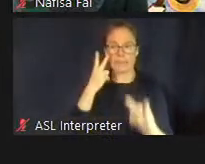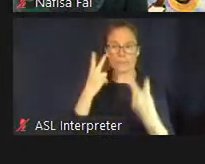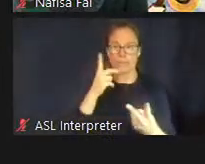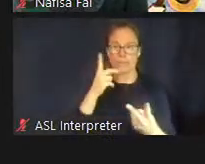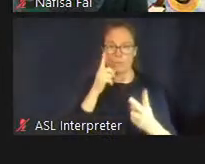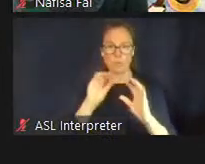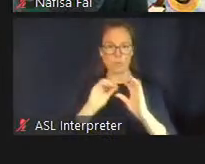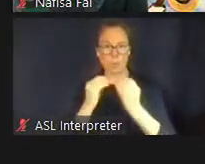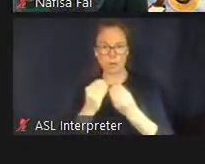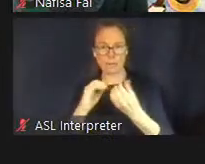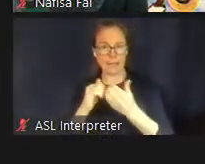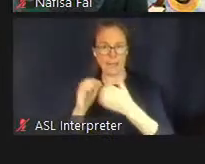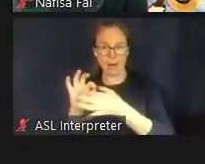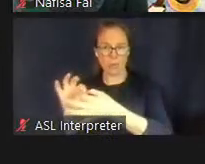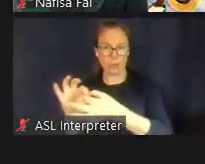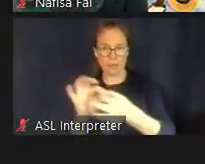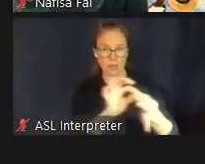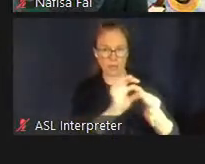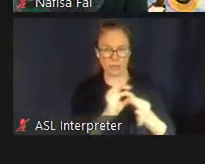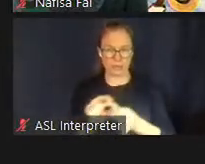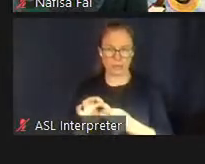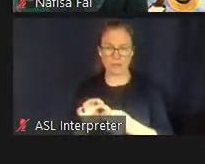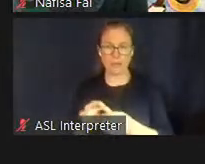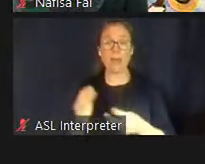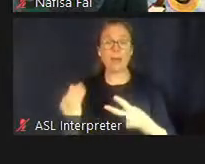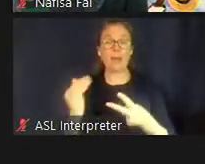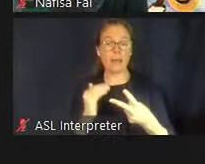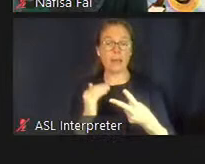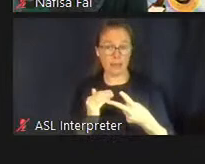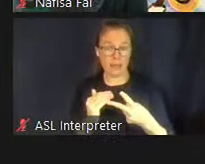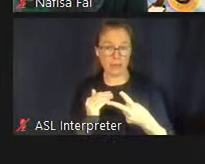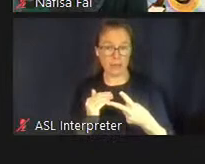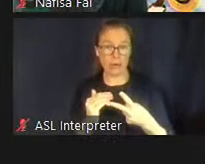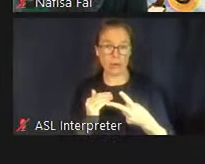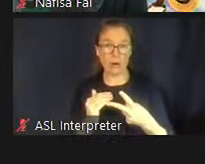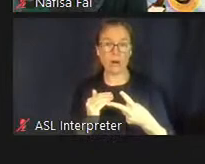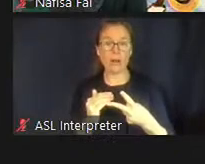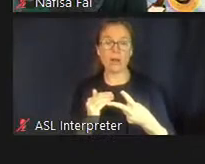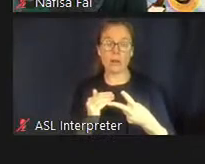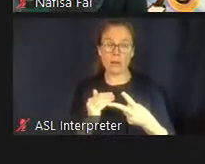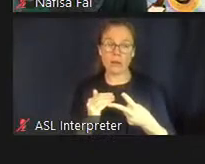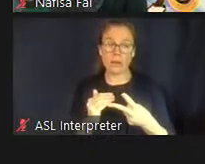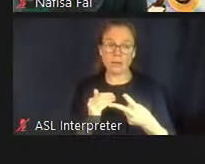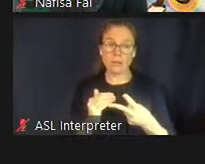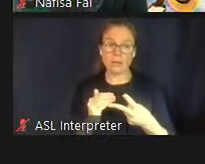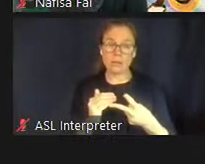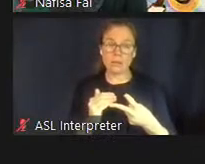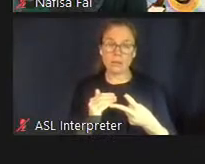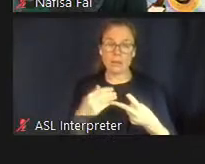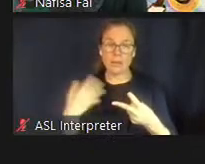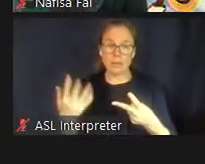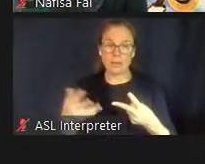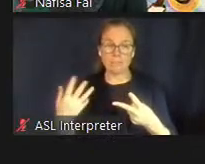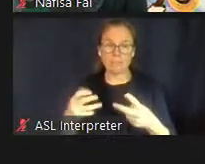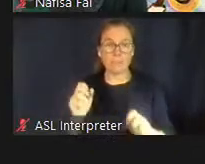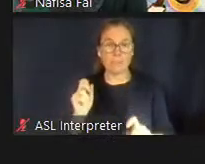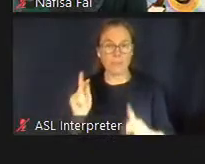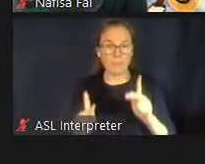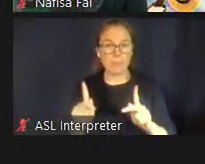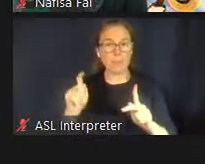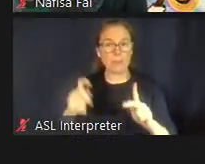between the entities. And the other is a big drive in the community for people to add